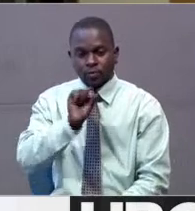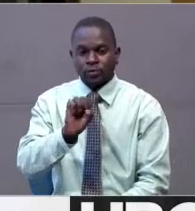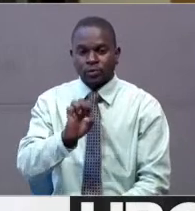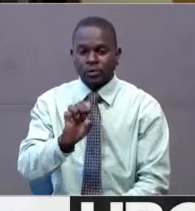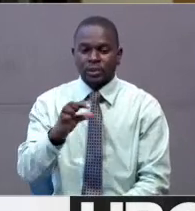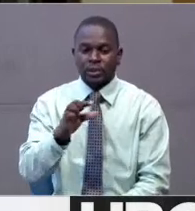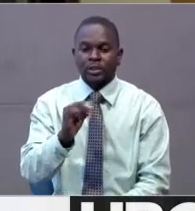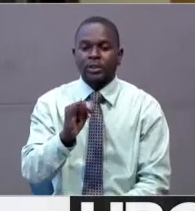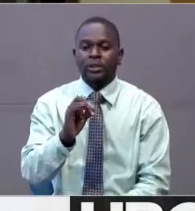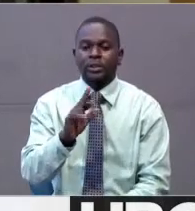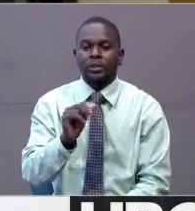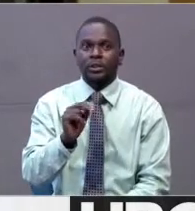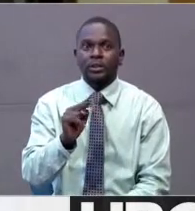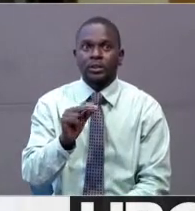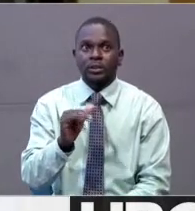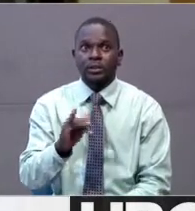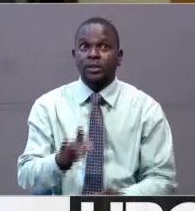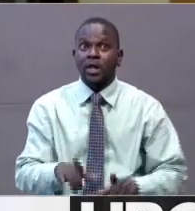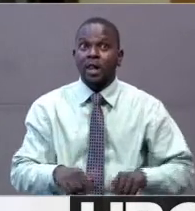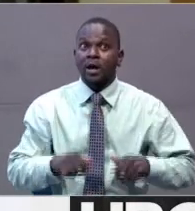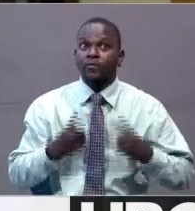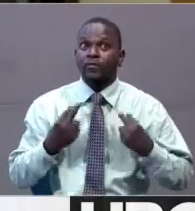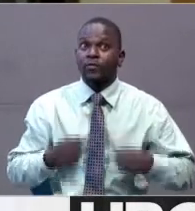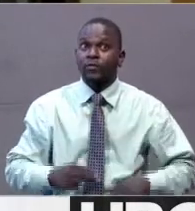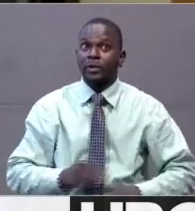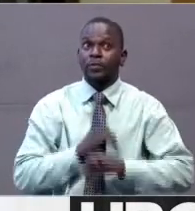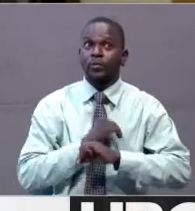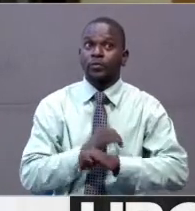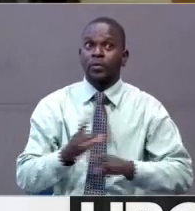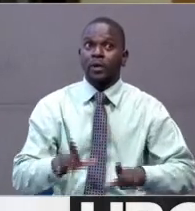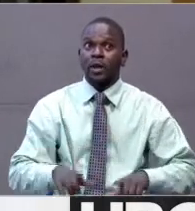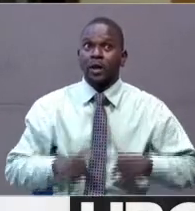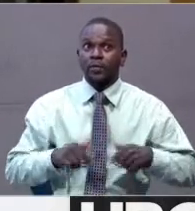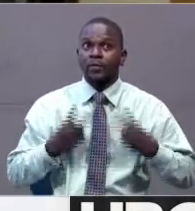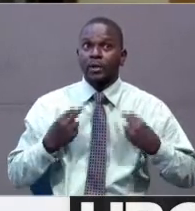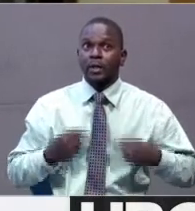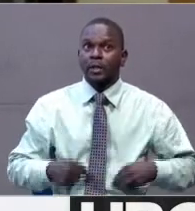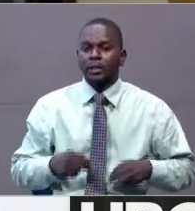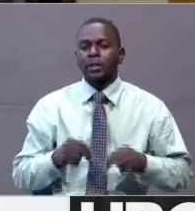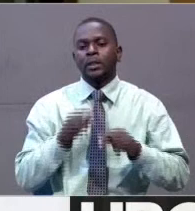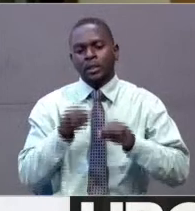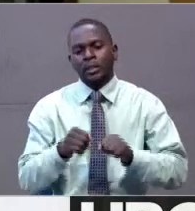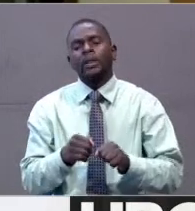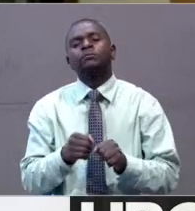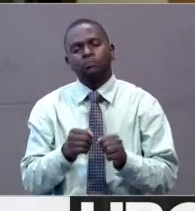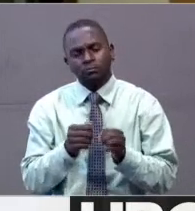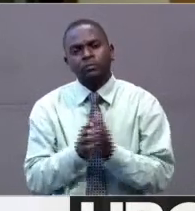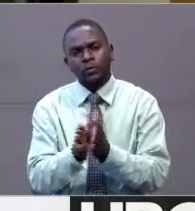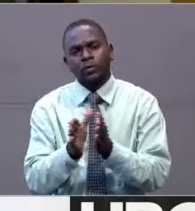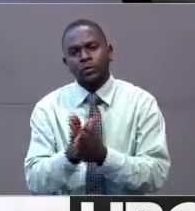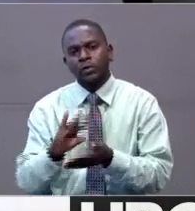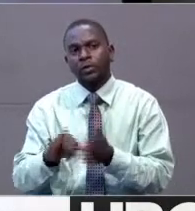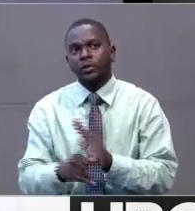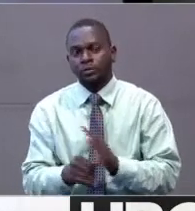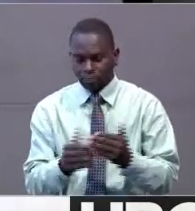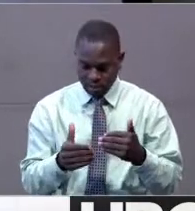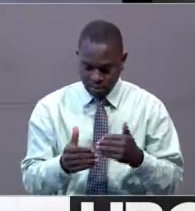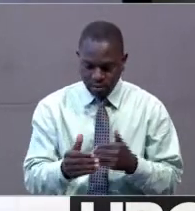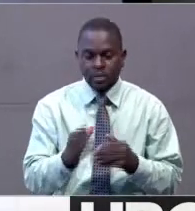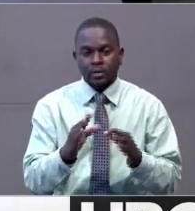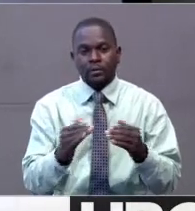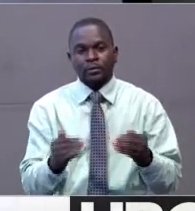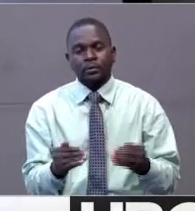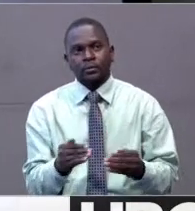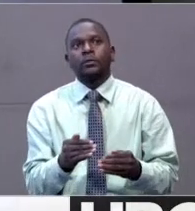politics, it's not about, but this is about life and health. Let's preserve life, let's preserve health, and then we can talk cases later. Prosecution alleges that